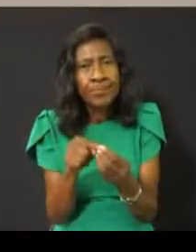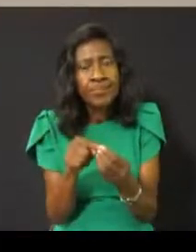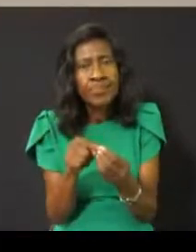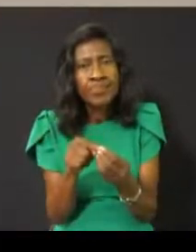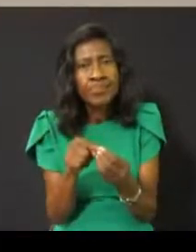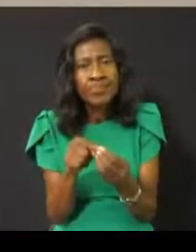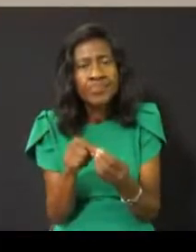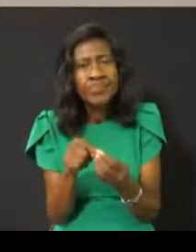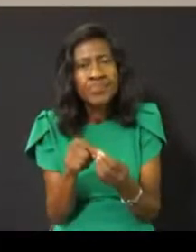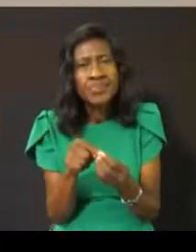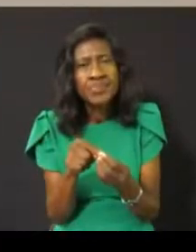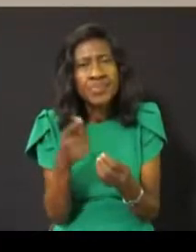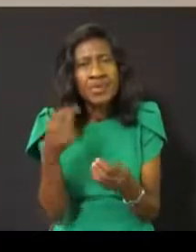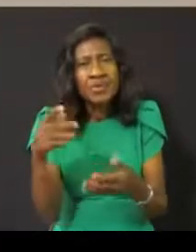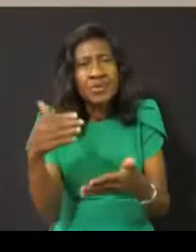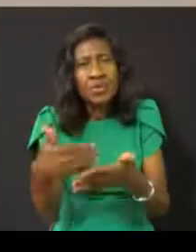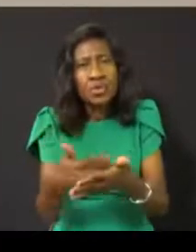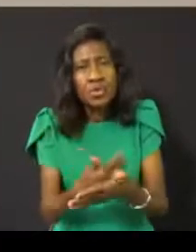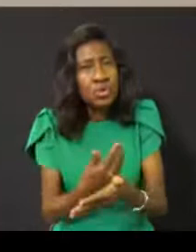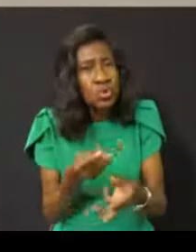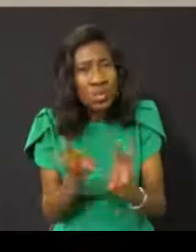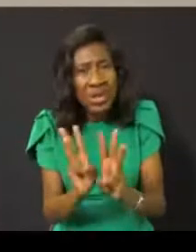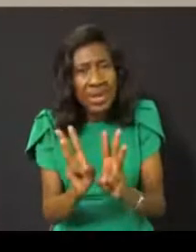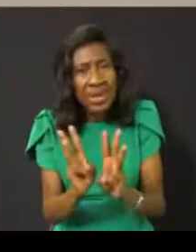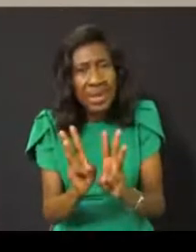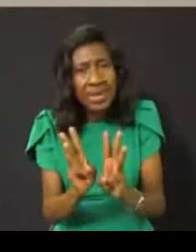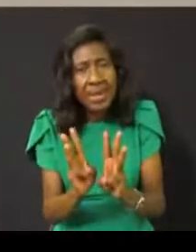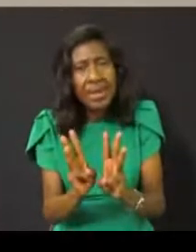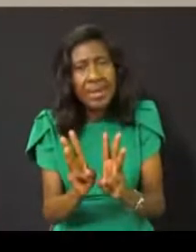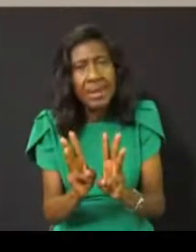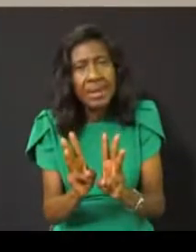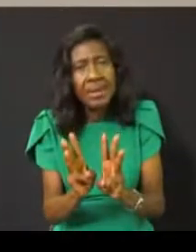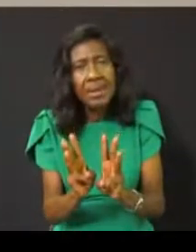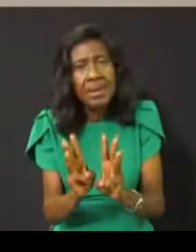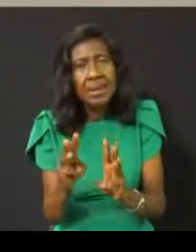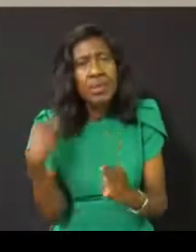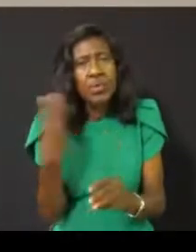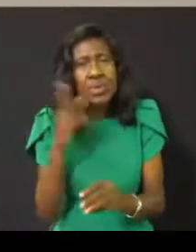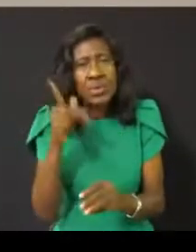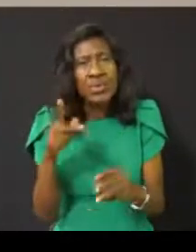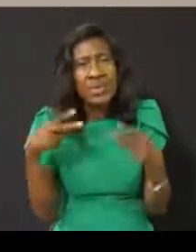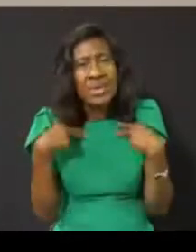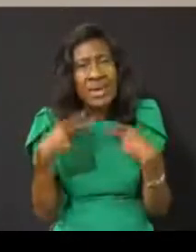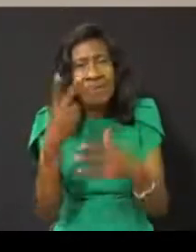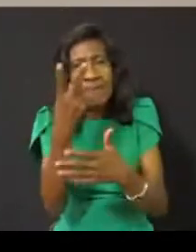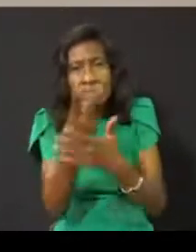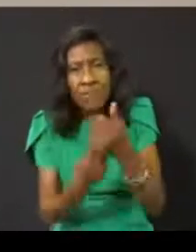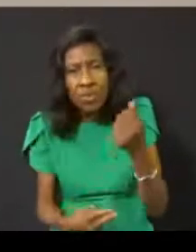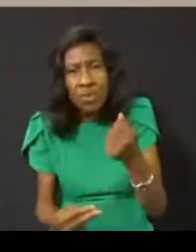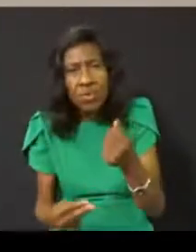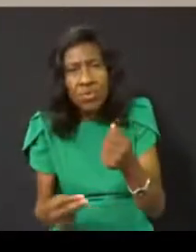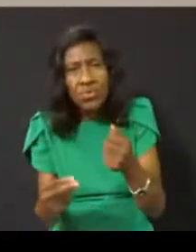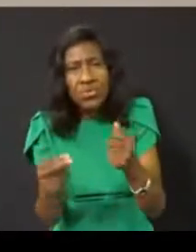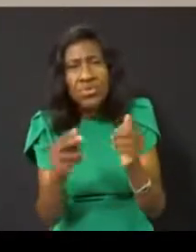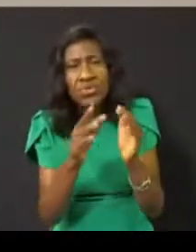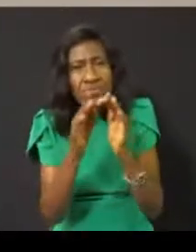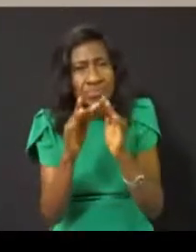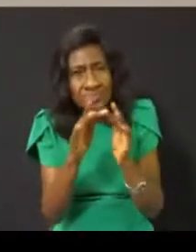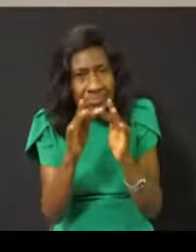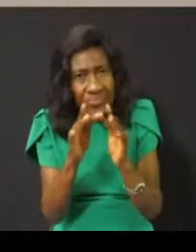the new approach, we will have both the electronically